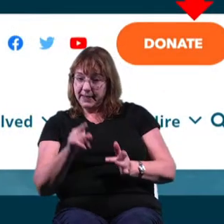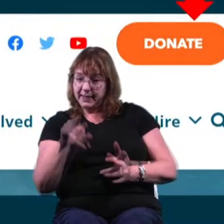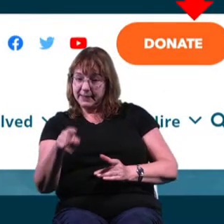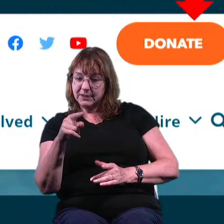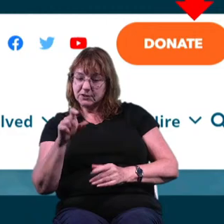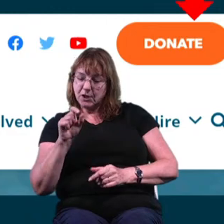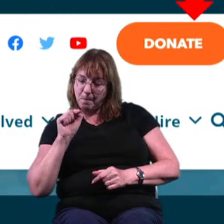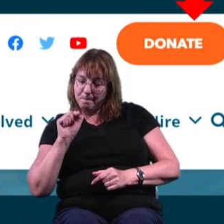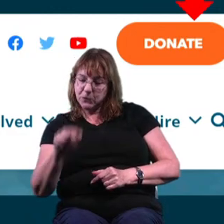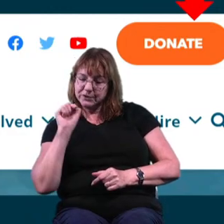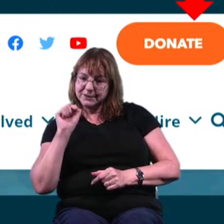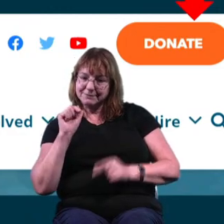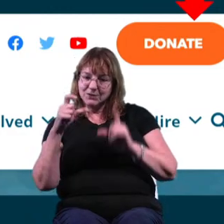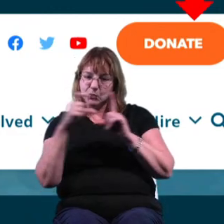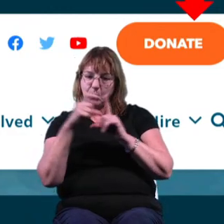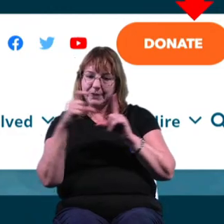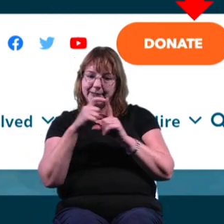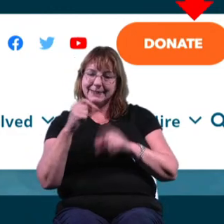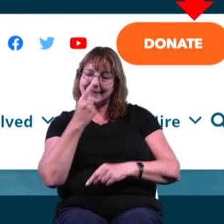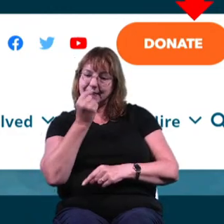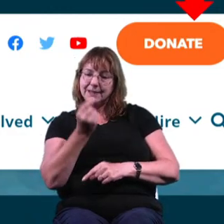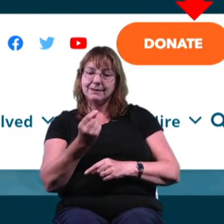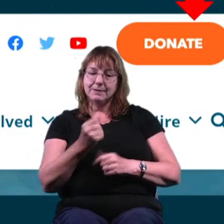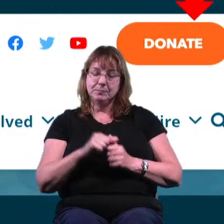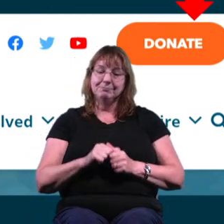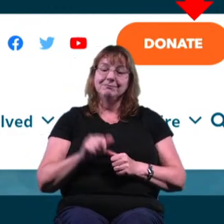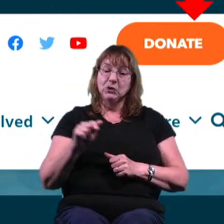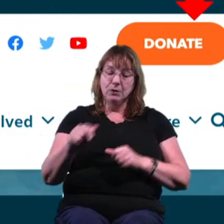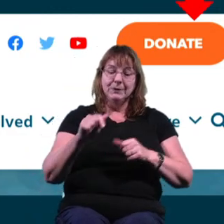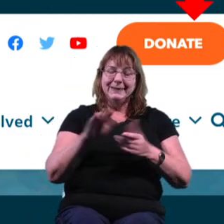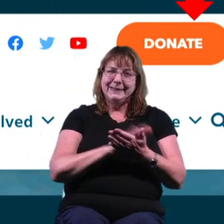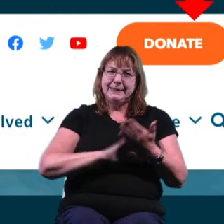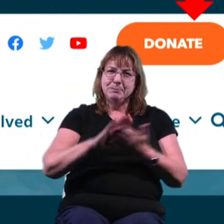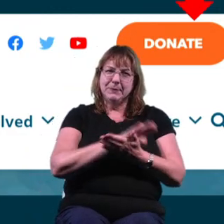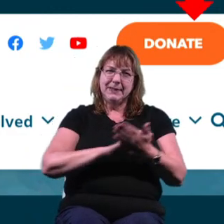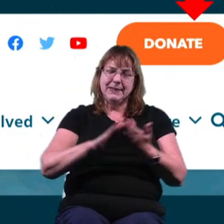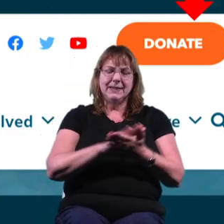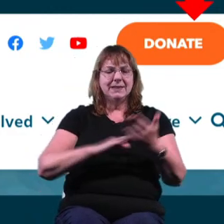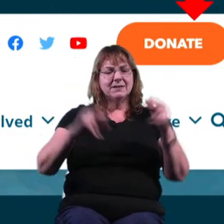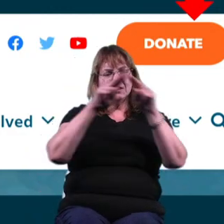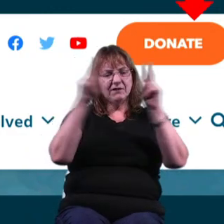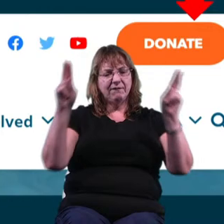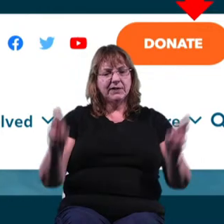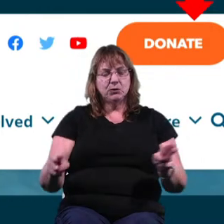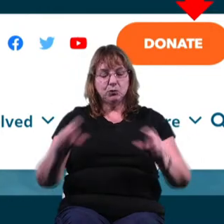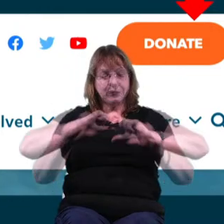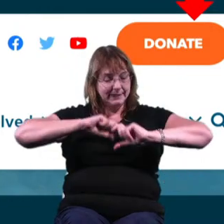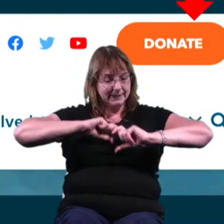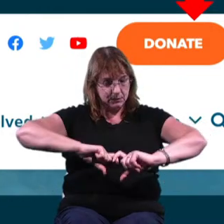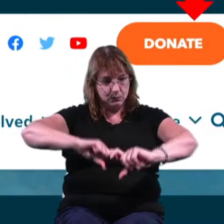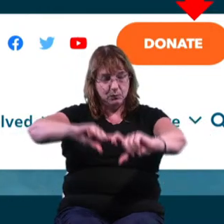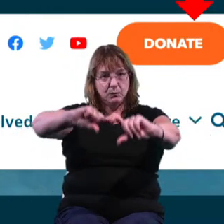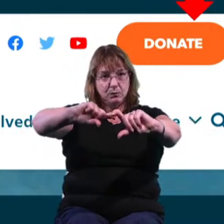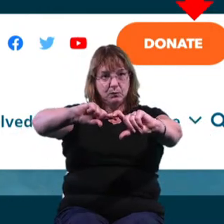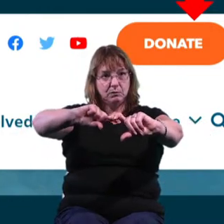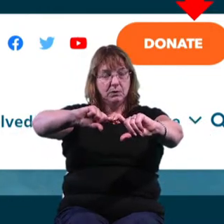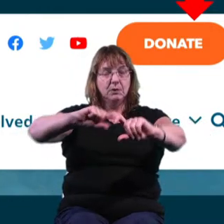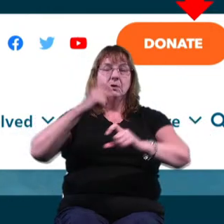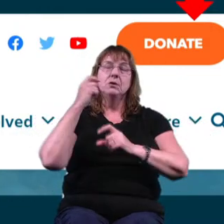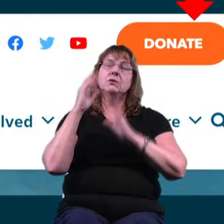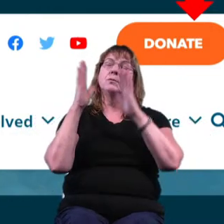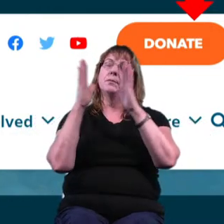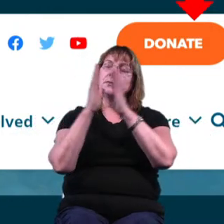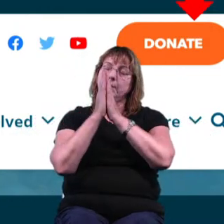you'll be able to give so we can continue to run the convention as we do. So please do prayerfully consider how you